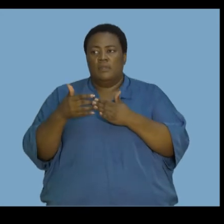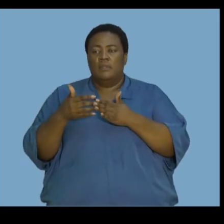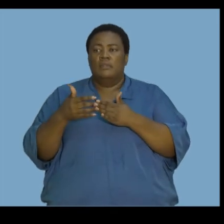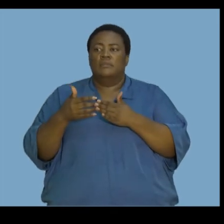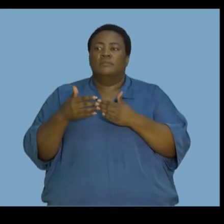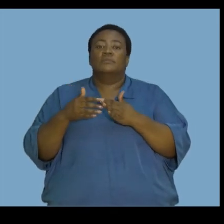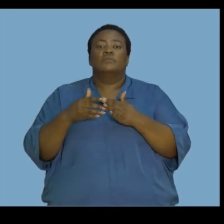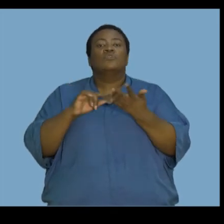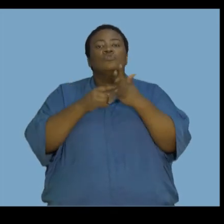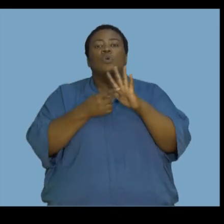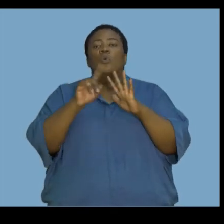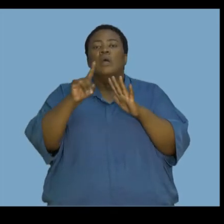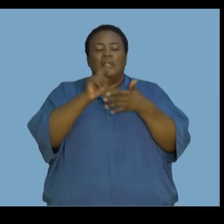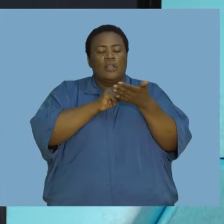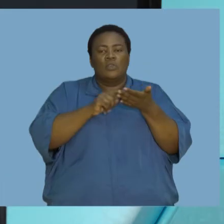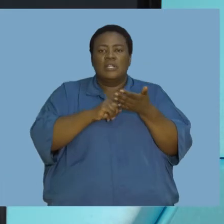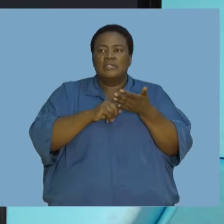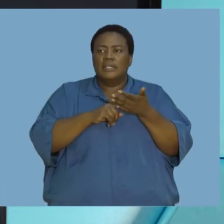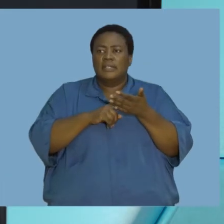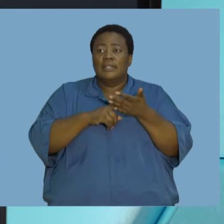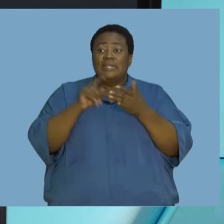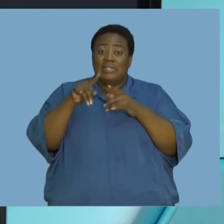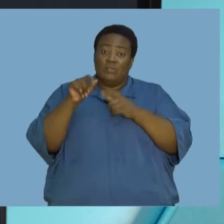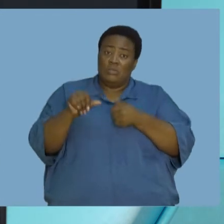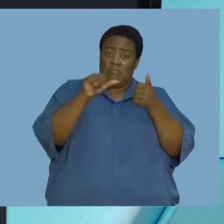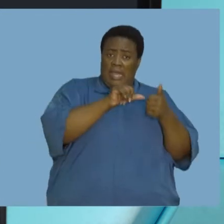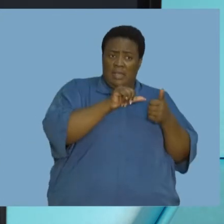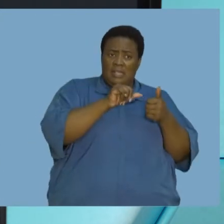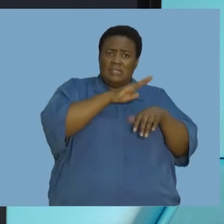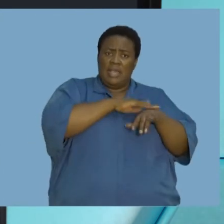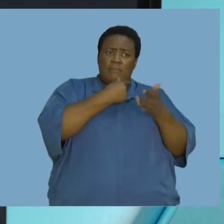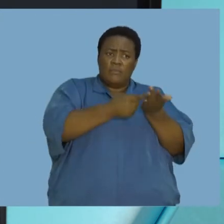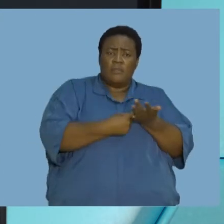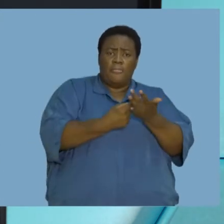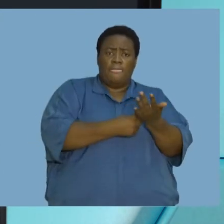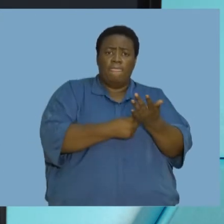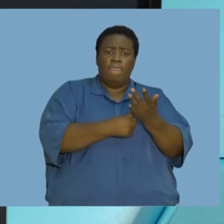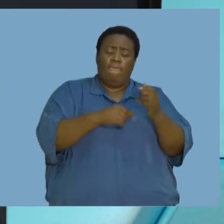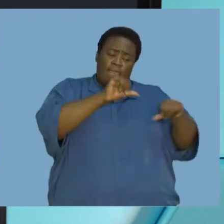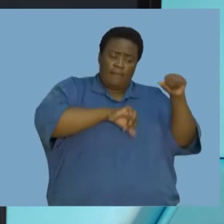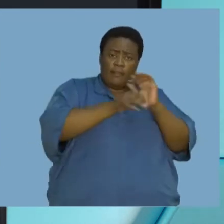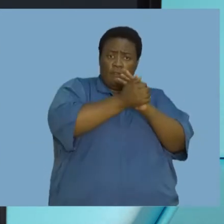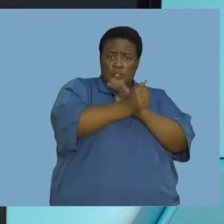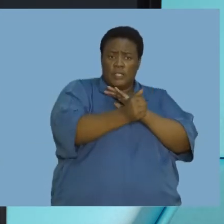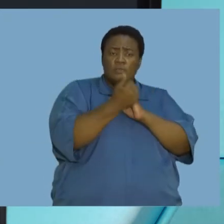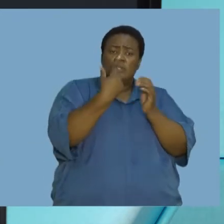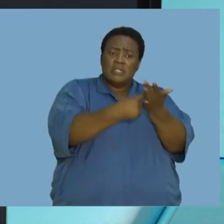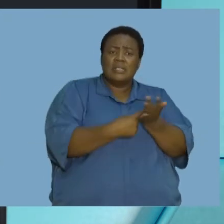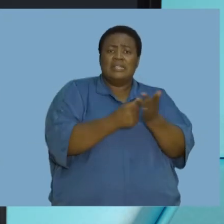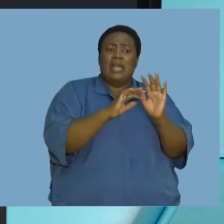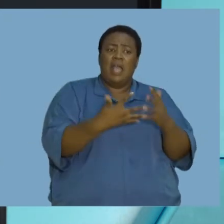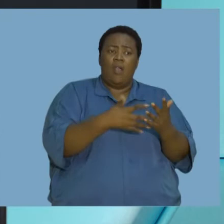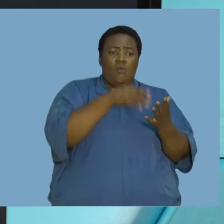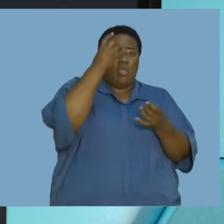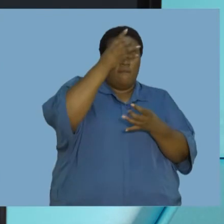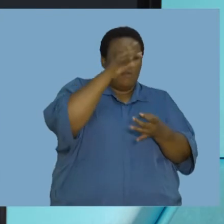7-mark question. And guys, this takes us back to those lessons where we've discussed the scientific skills, and we discussed how